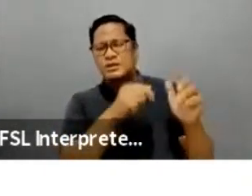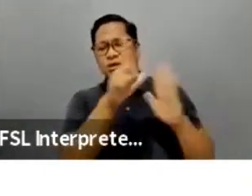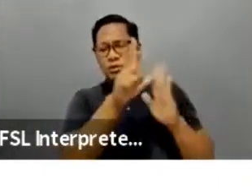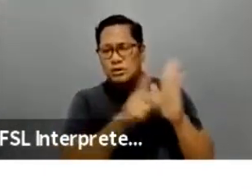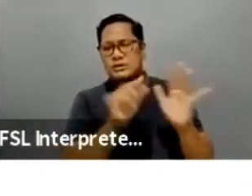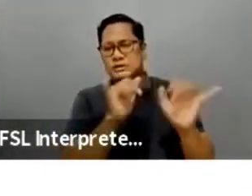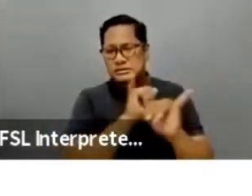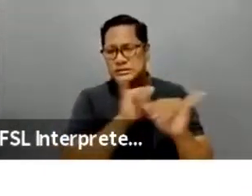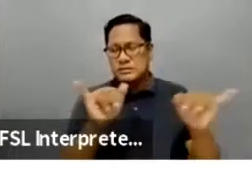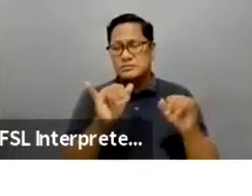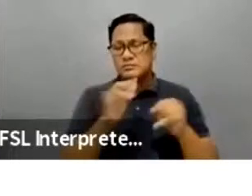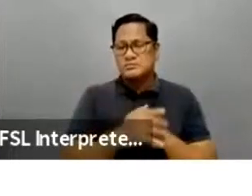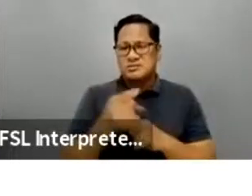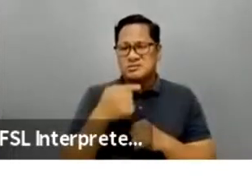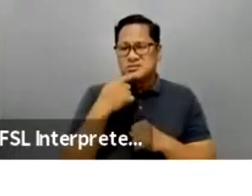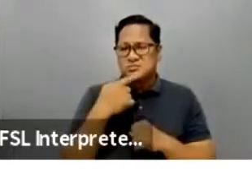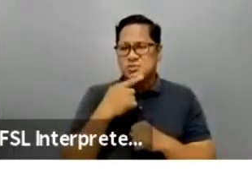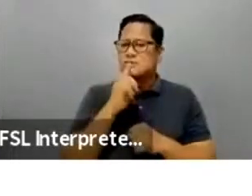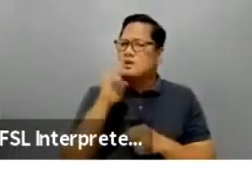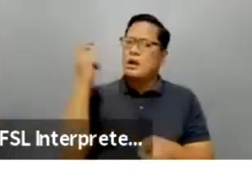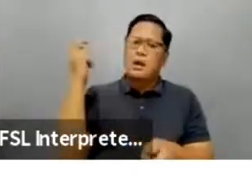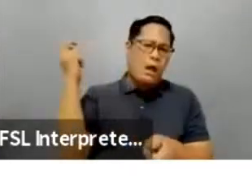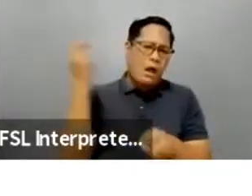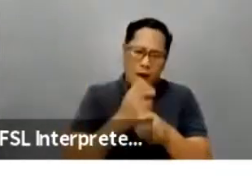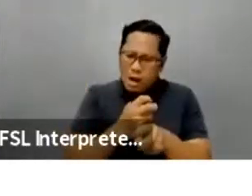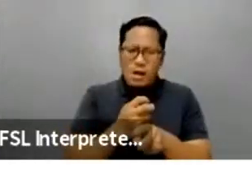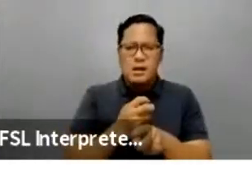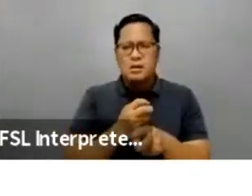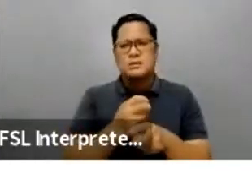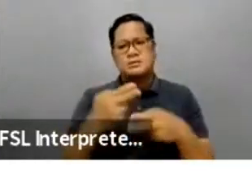governments, sasabihin sa inyo, talagang hirap.